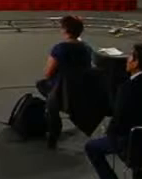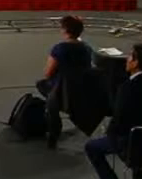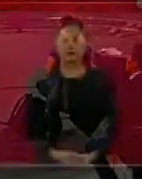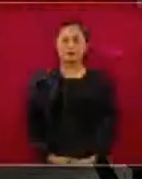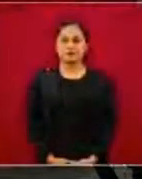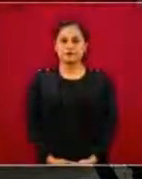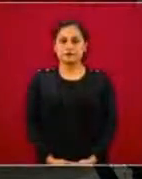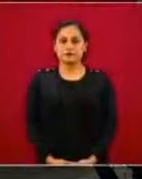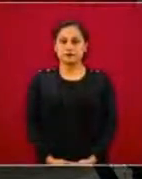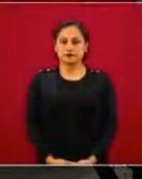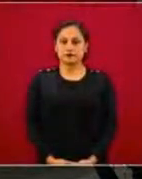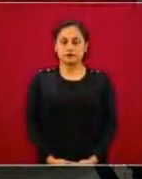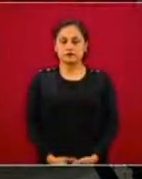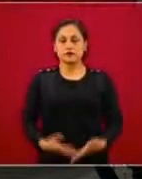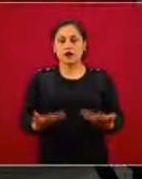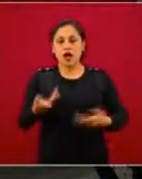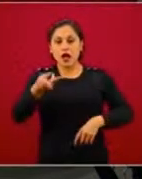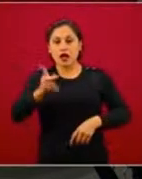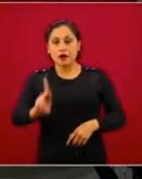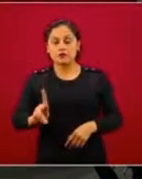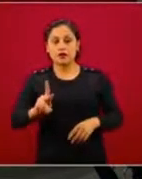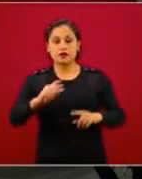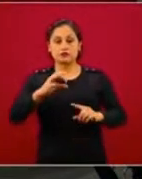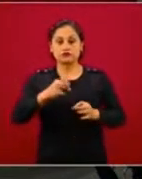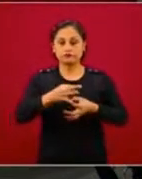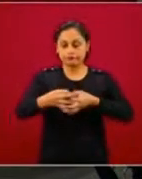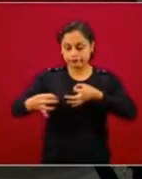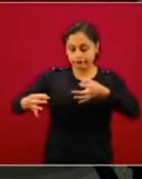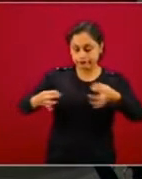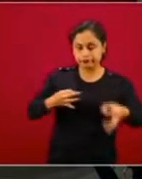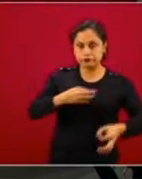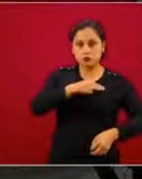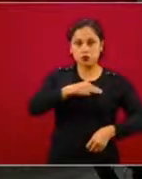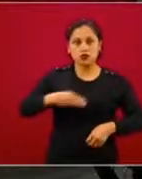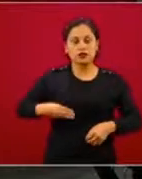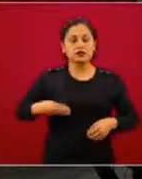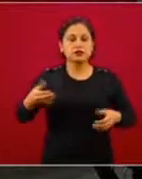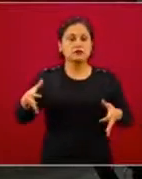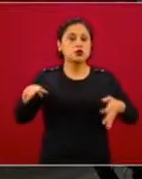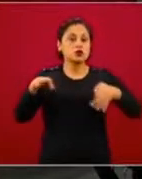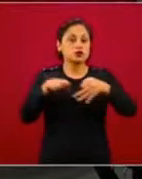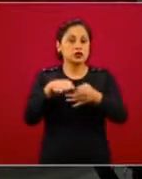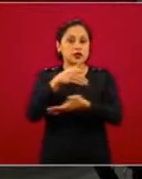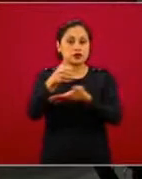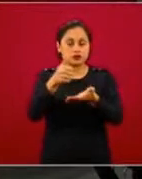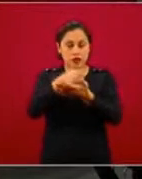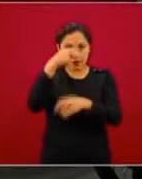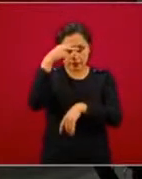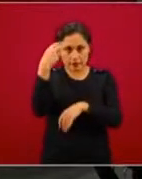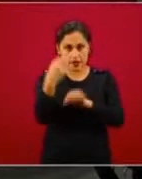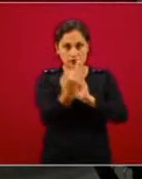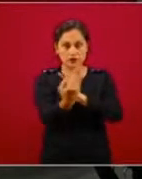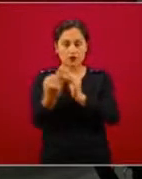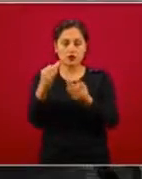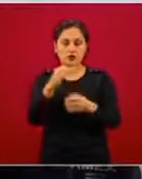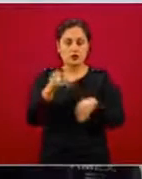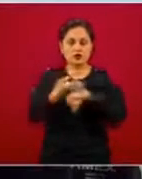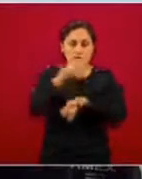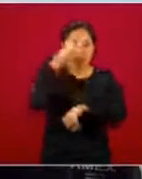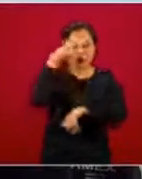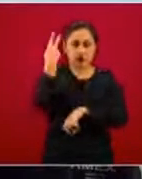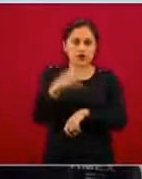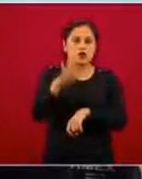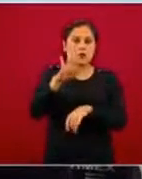como los So we municipios have conurbados del Valle de México some en el areas Estado de that are México beside y the la Ciudad de México, Mexico que City funcionan como una metropolitan sola area.